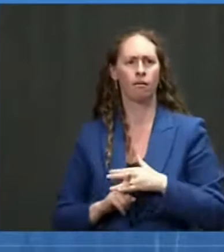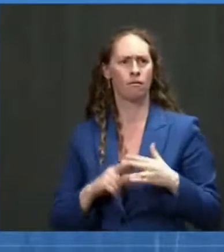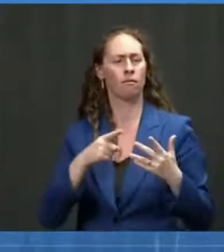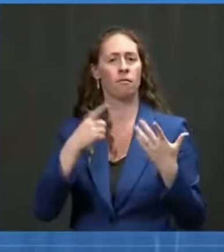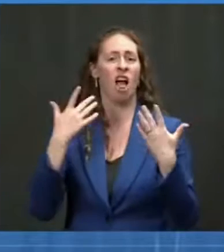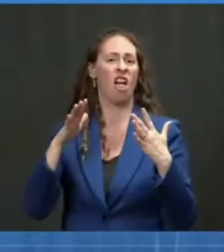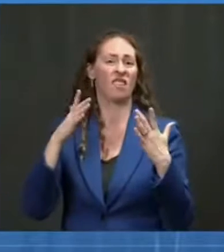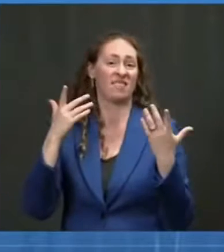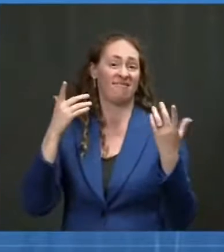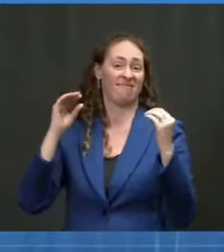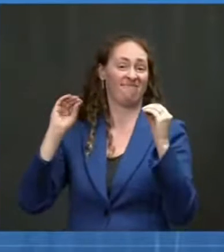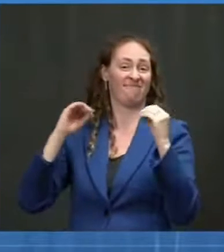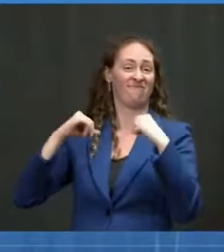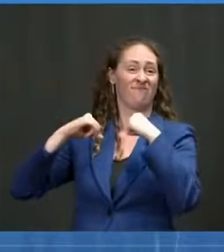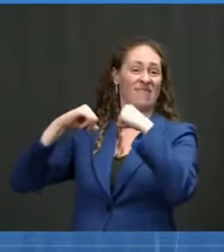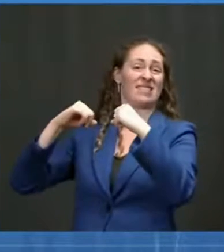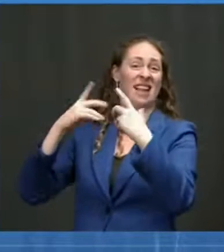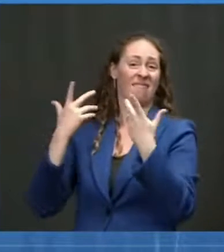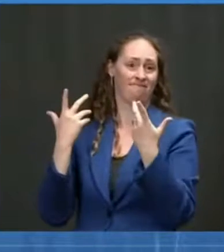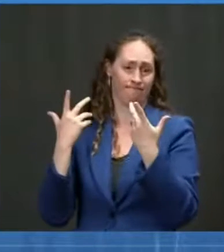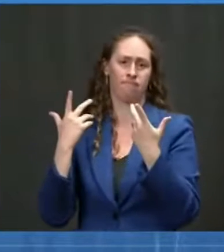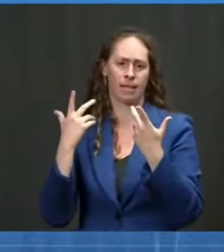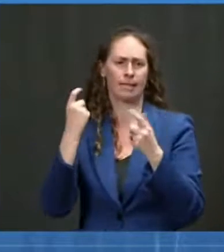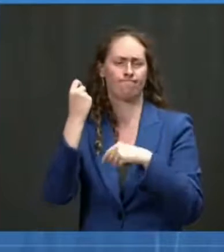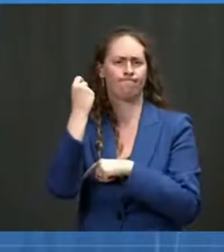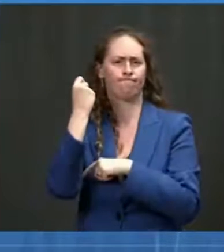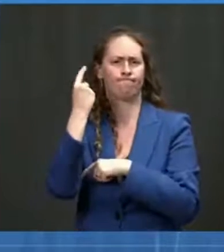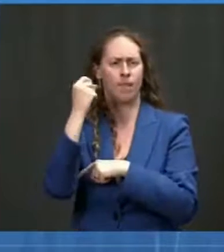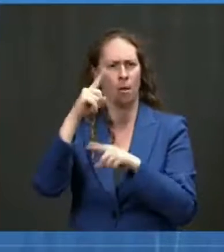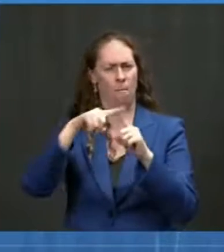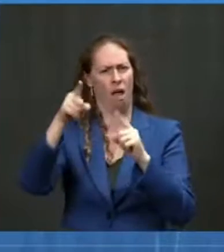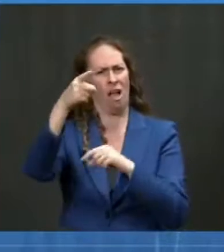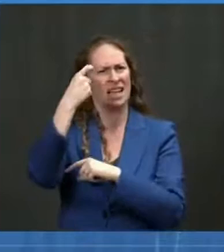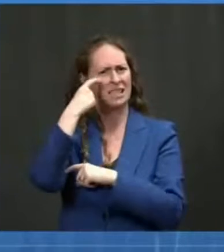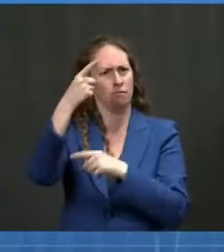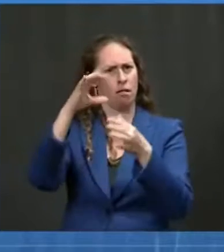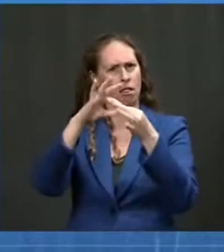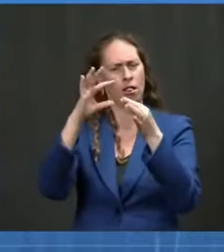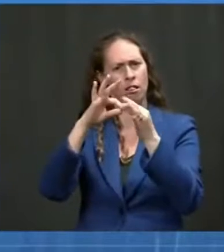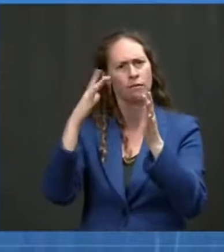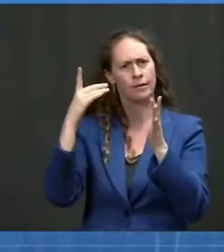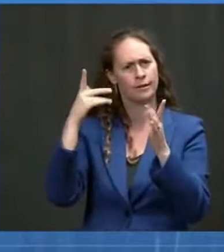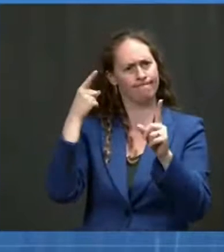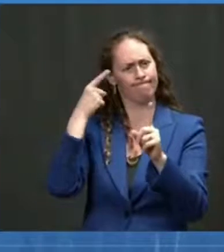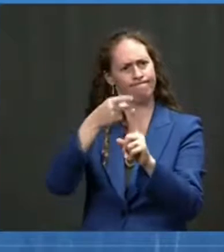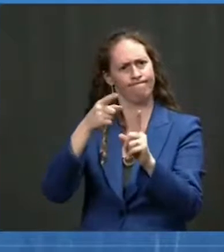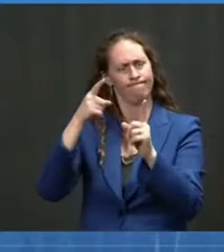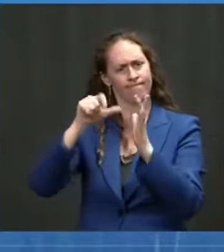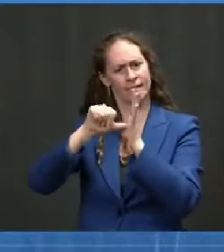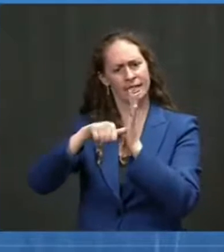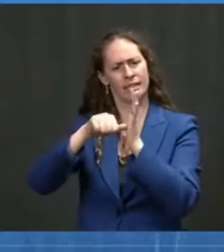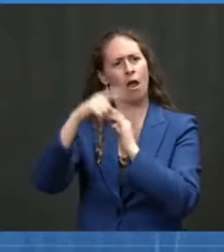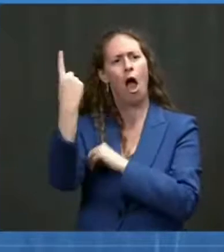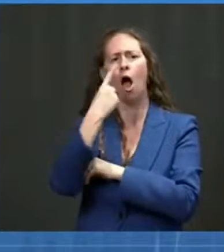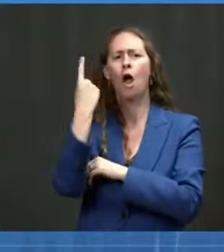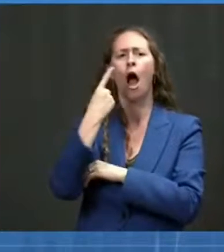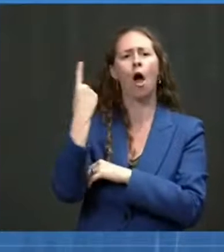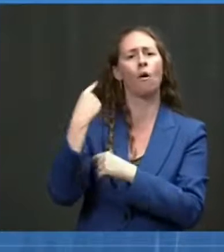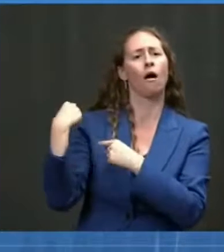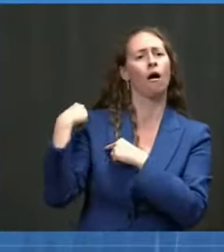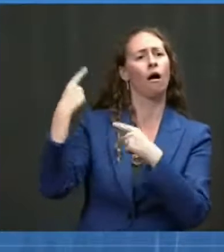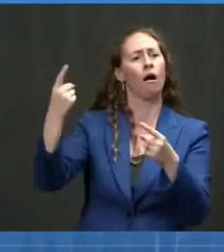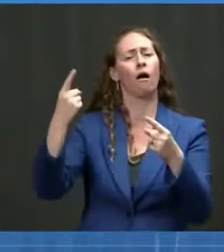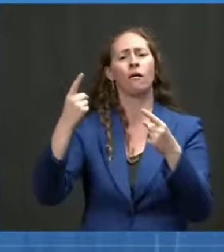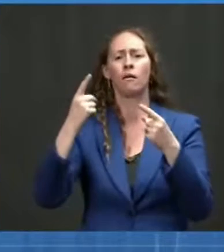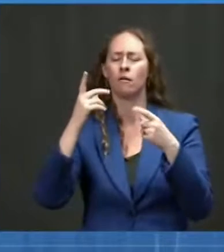having waning protection. You made a point of saying repeatedly that booster shots weren't needed for the time. And now 5 days later, not